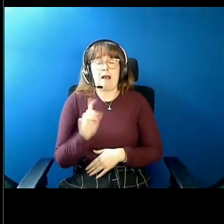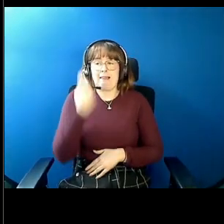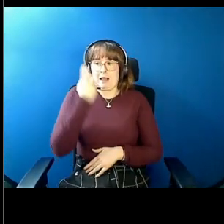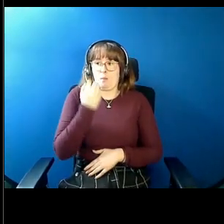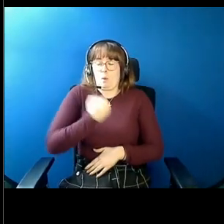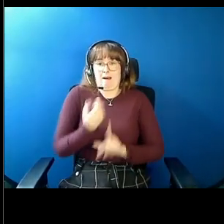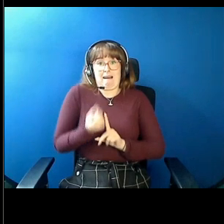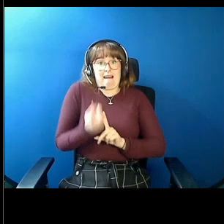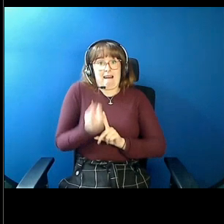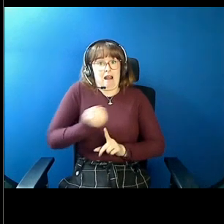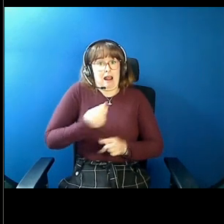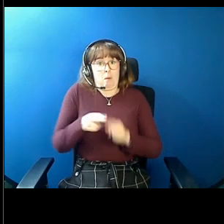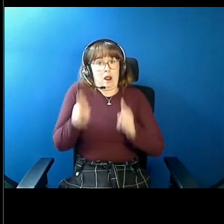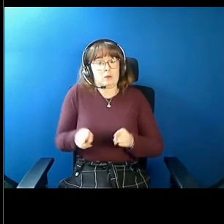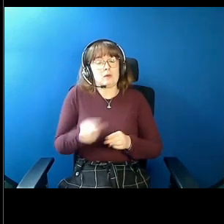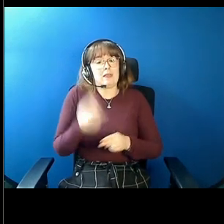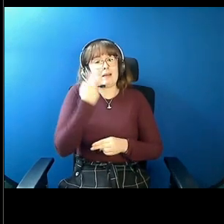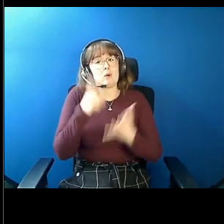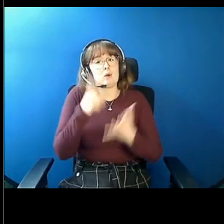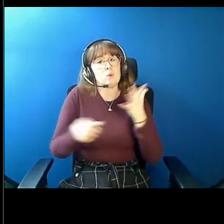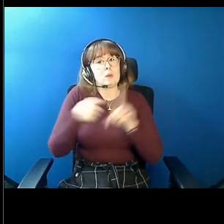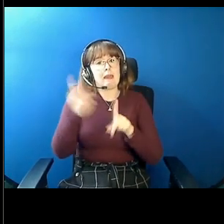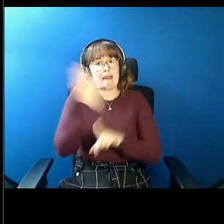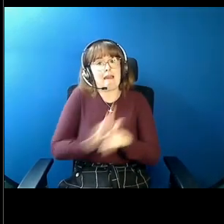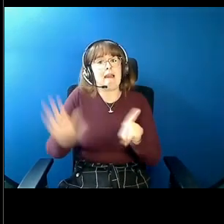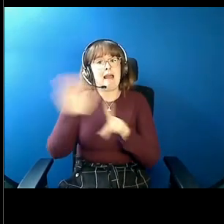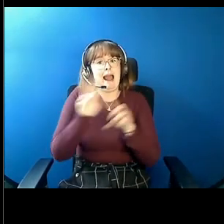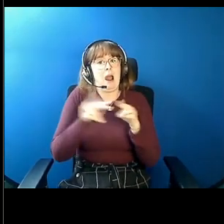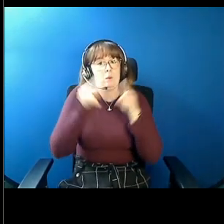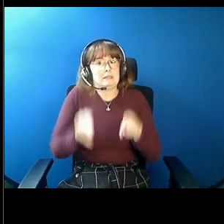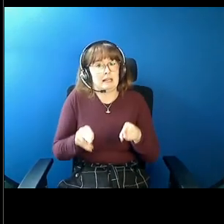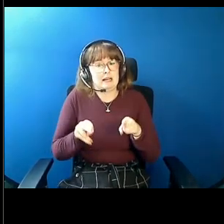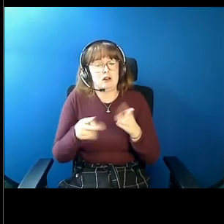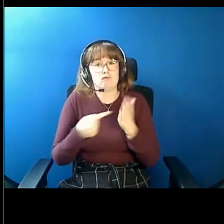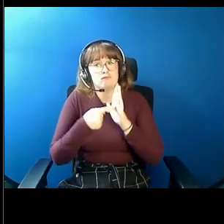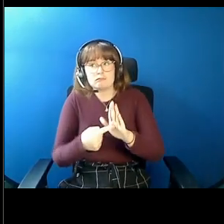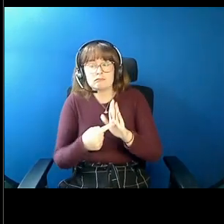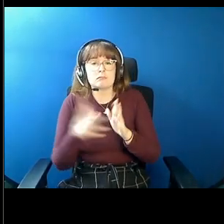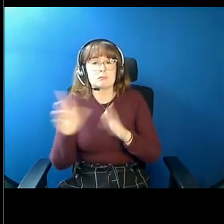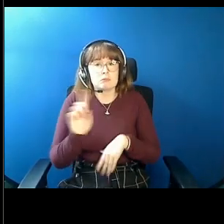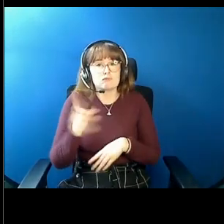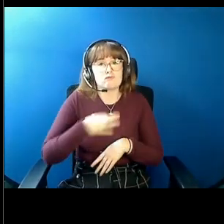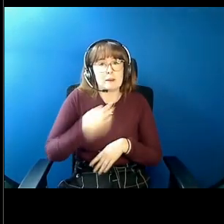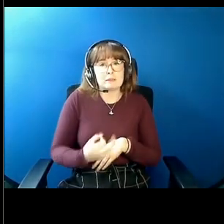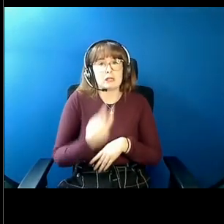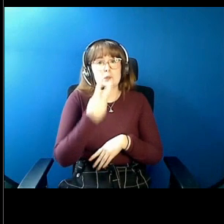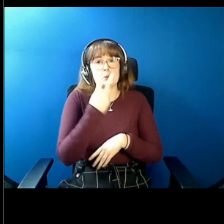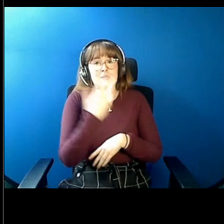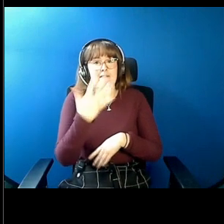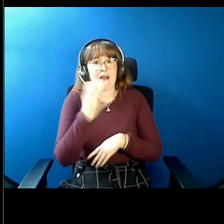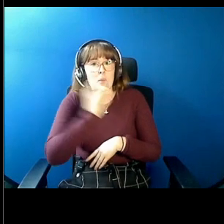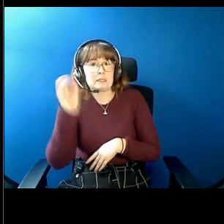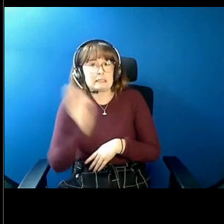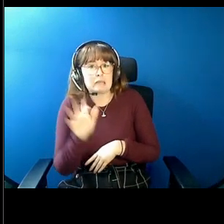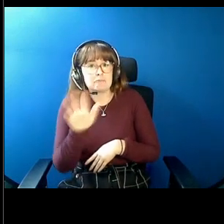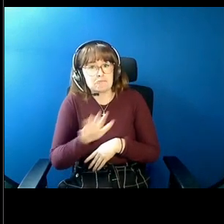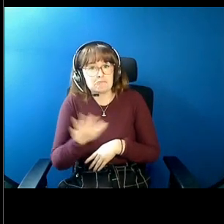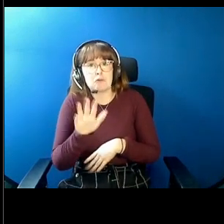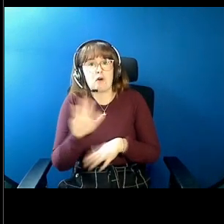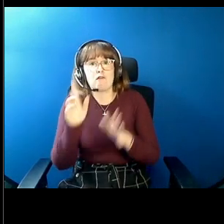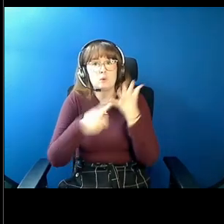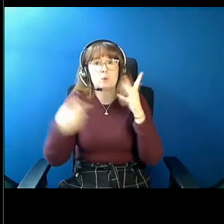terms of the UK, housing represents about 17 to 25% of UK's